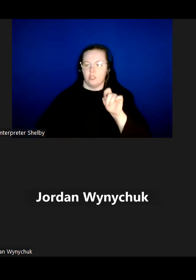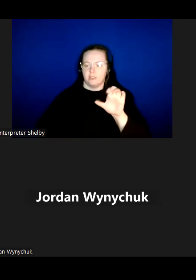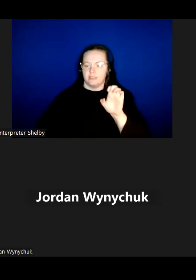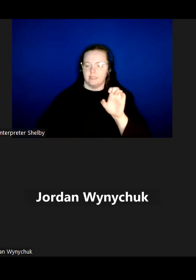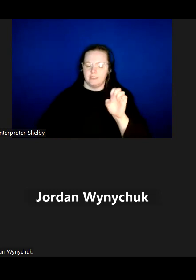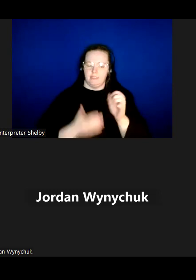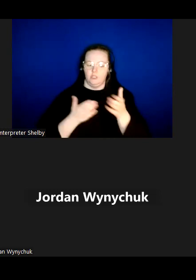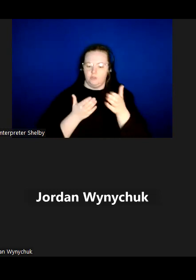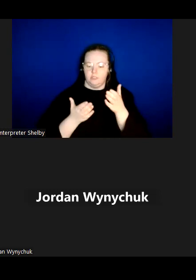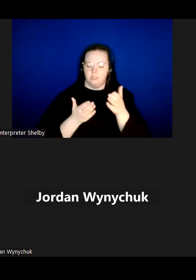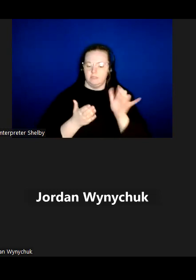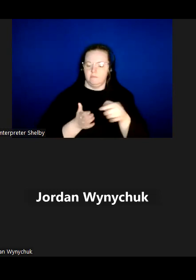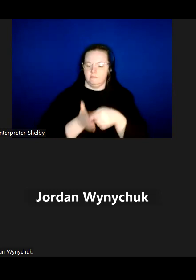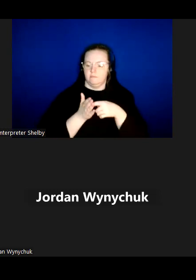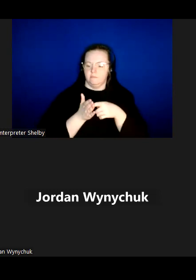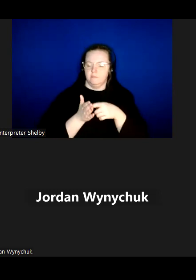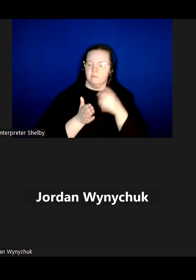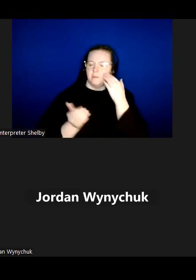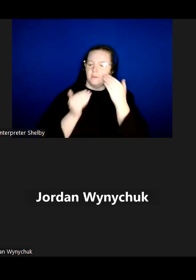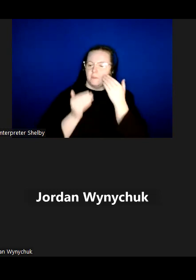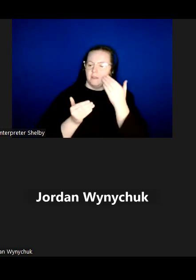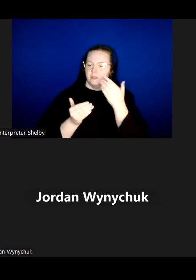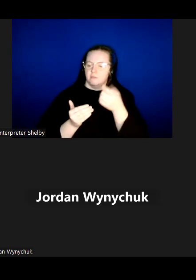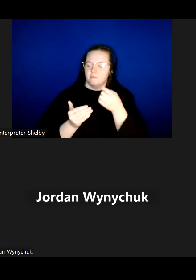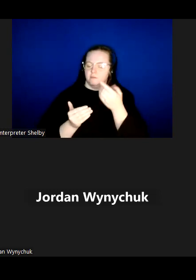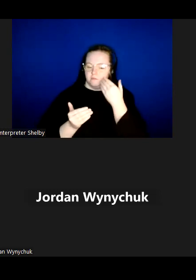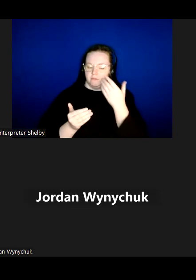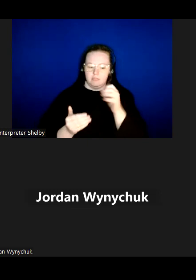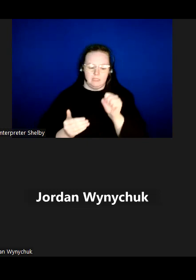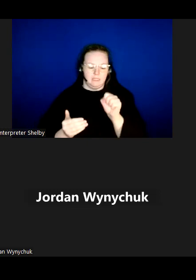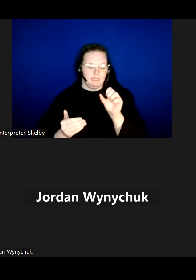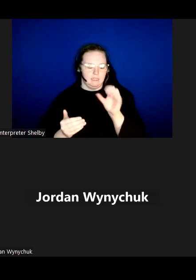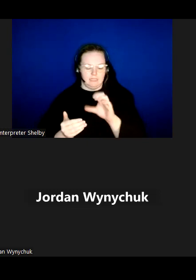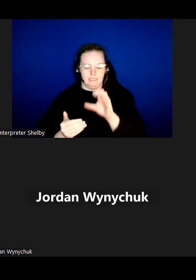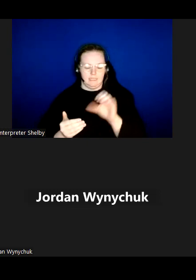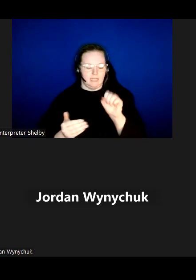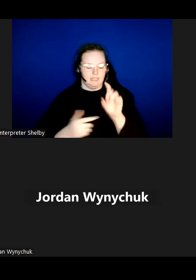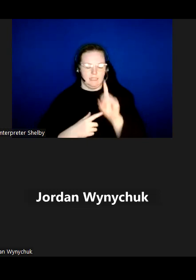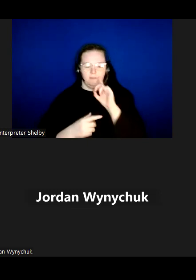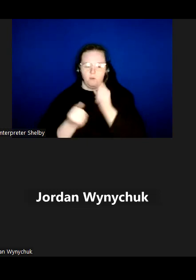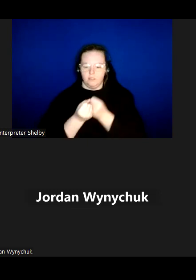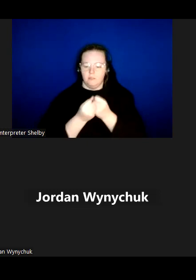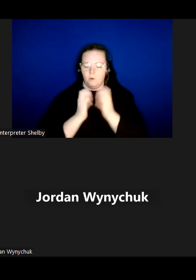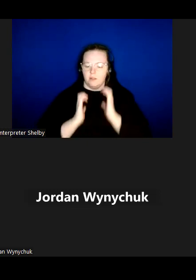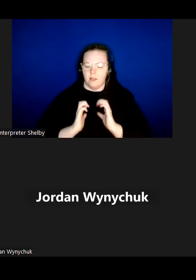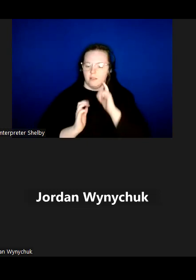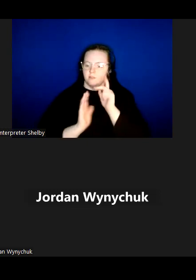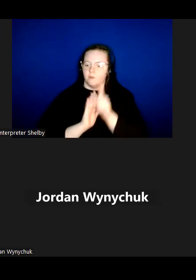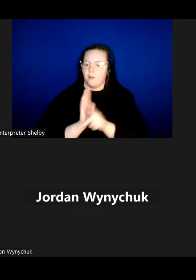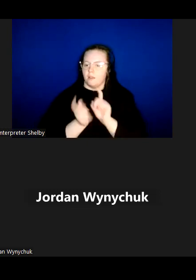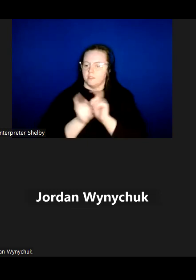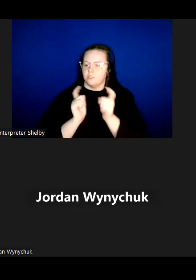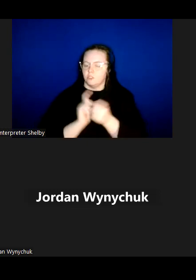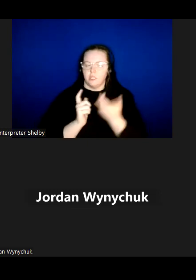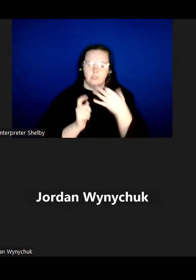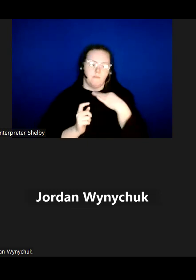You might be familiar with Sara here in the Cabinet office with CSSD, income support clients, before policy change, whereby if they apply for